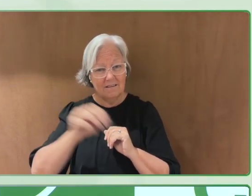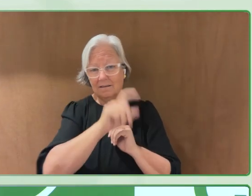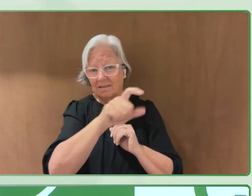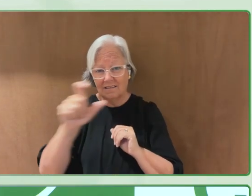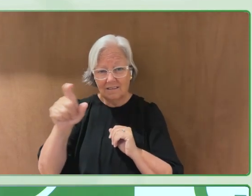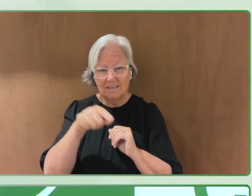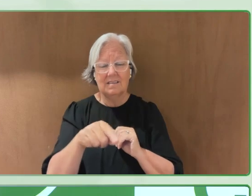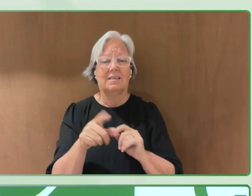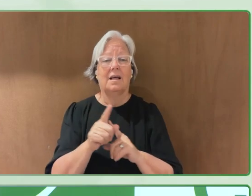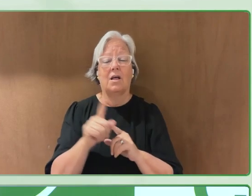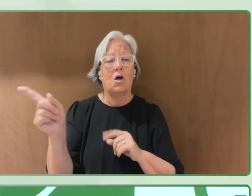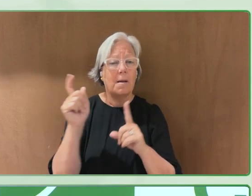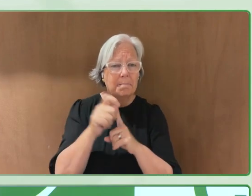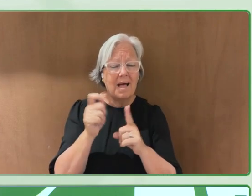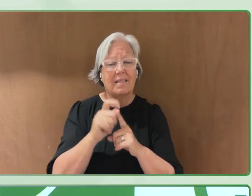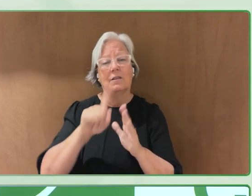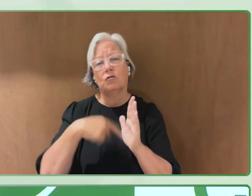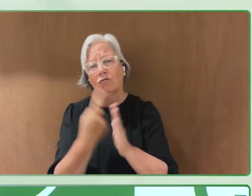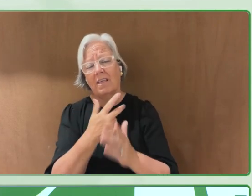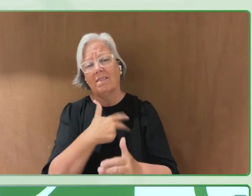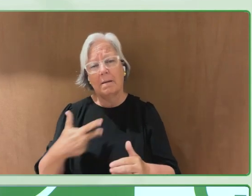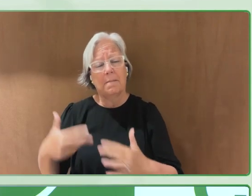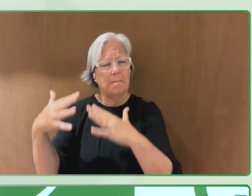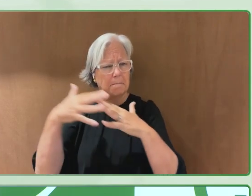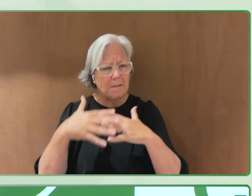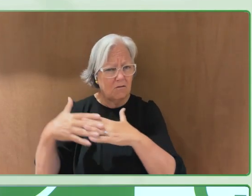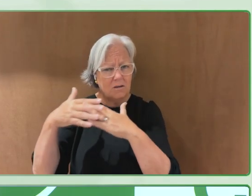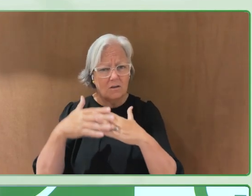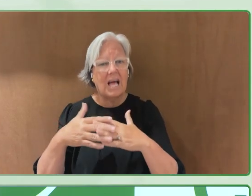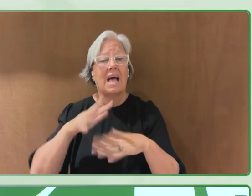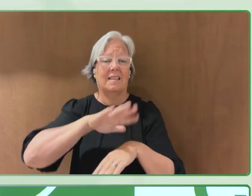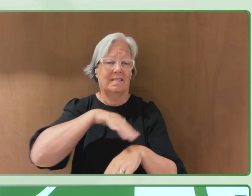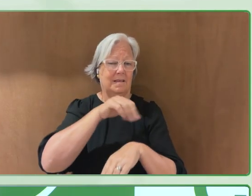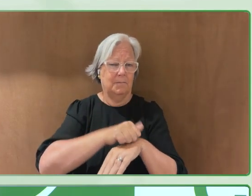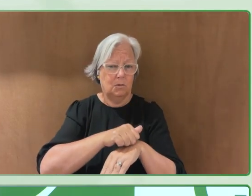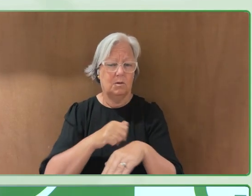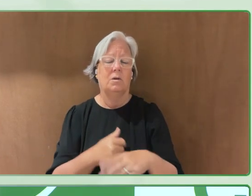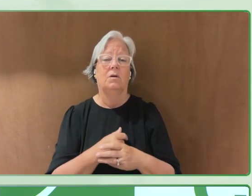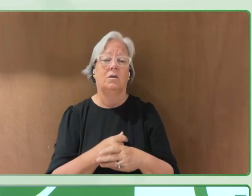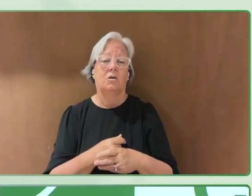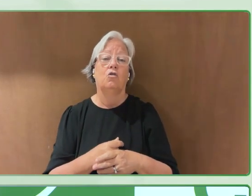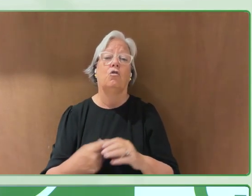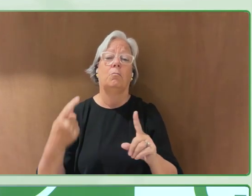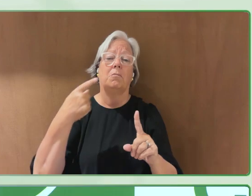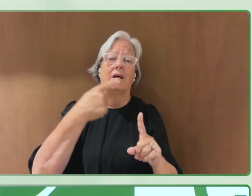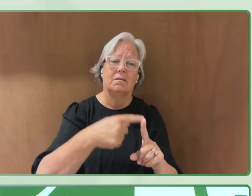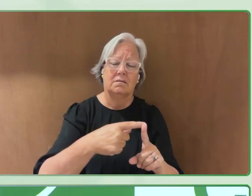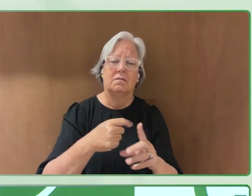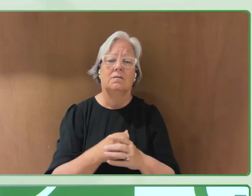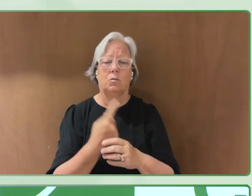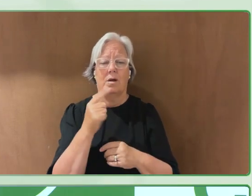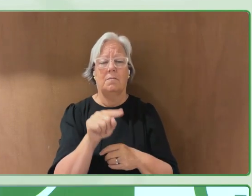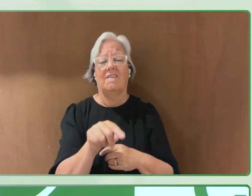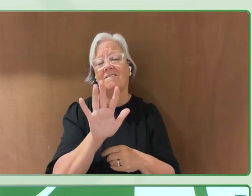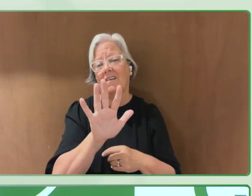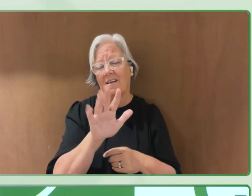Sri Lanka, Denmark, US, and Singapore. Last but not least, 1.5 million minutes